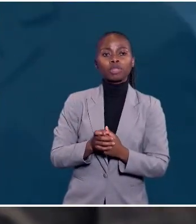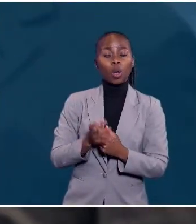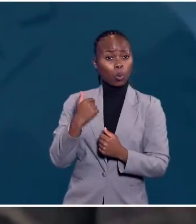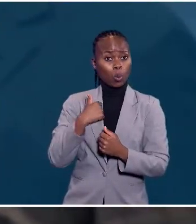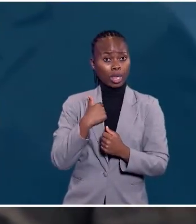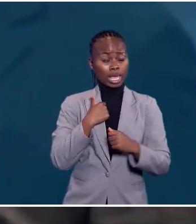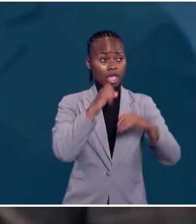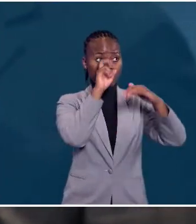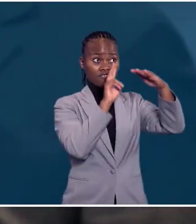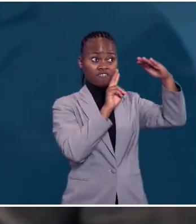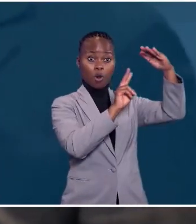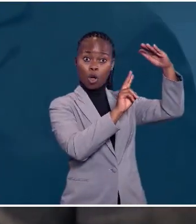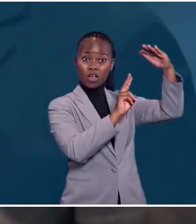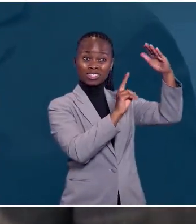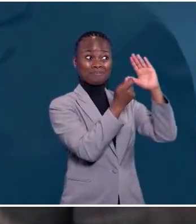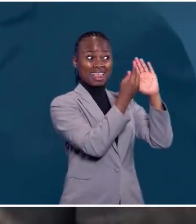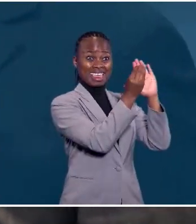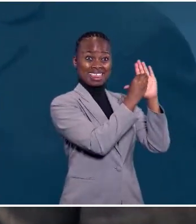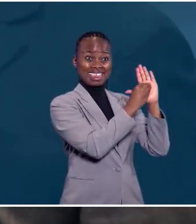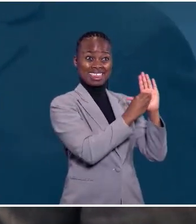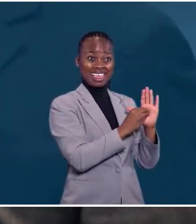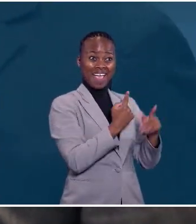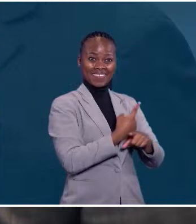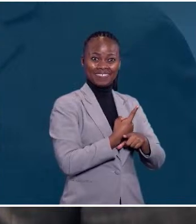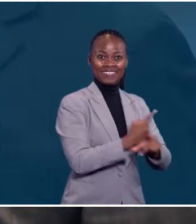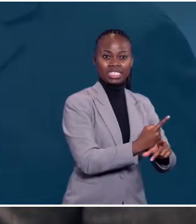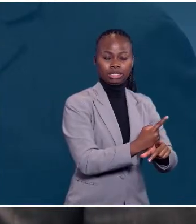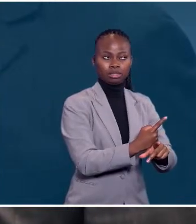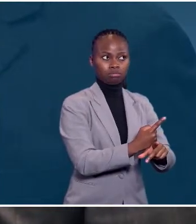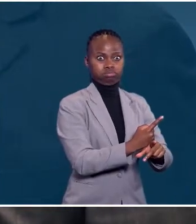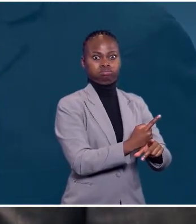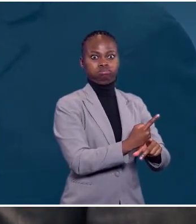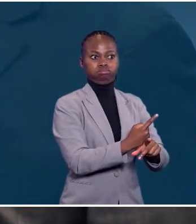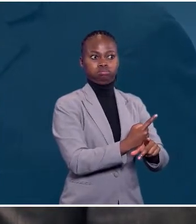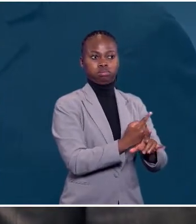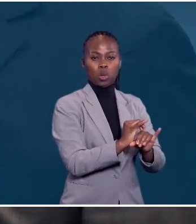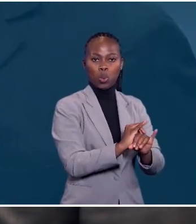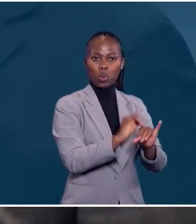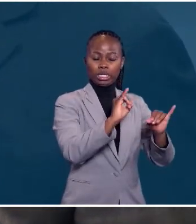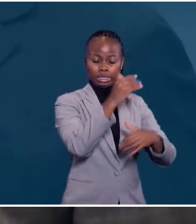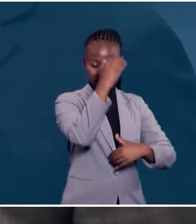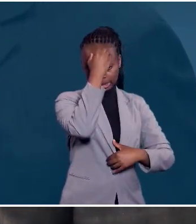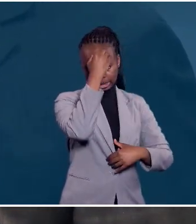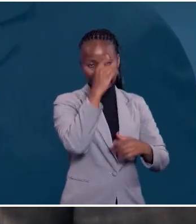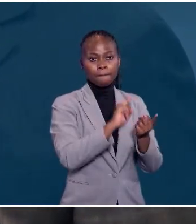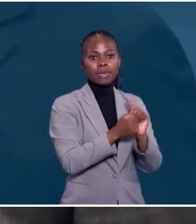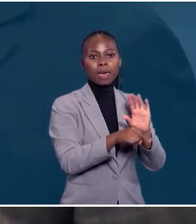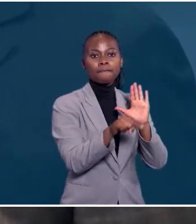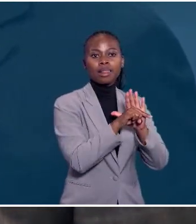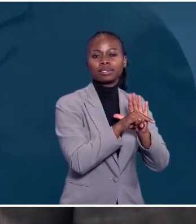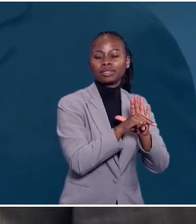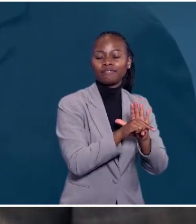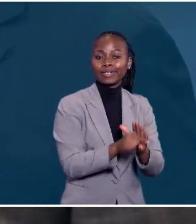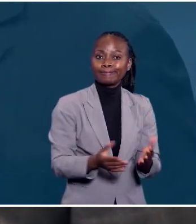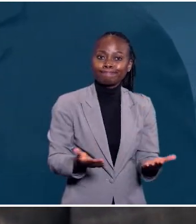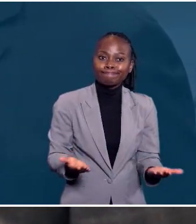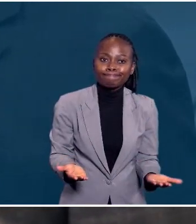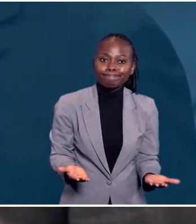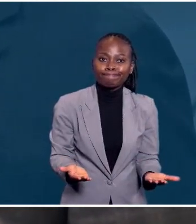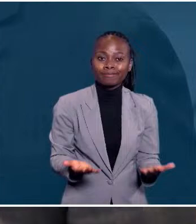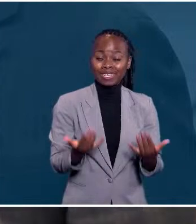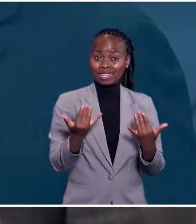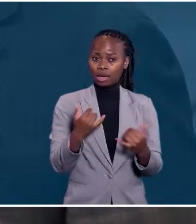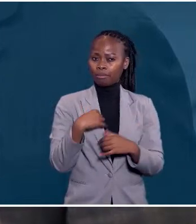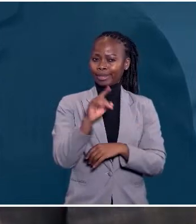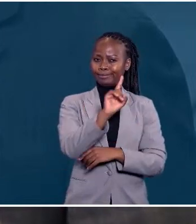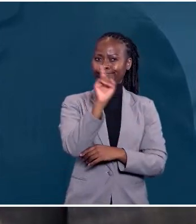forecast much higher fixed investment and it turned out to be negative. And the question I ask here